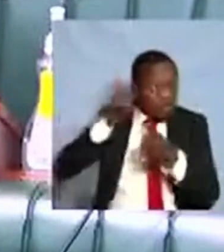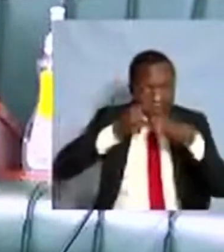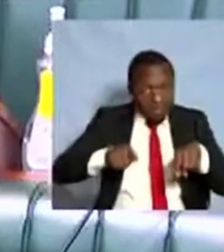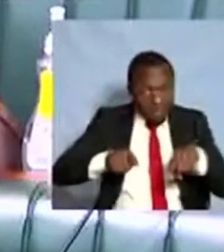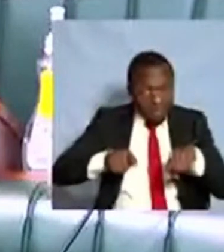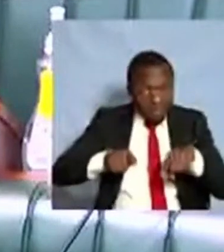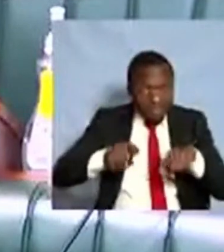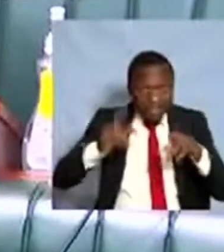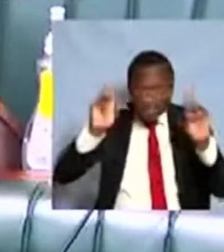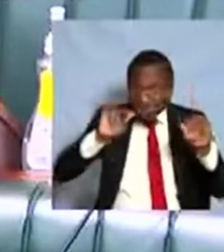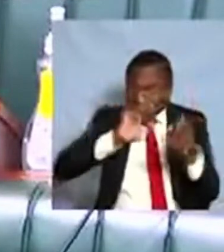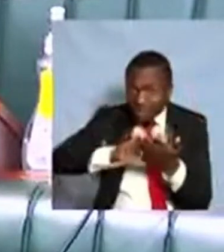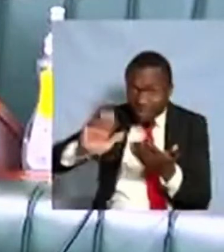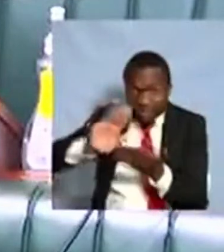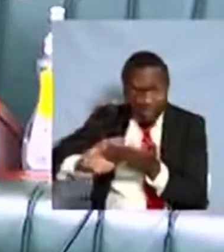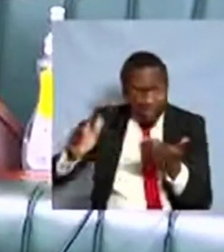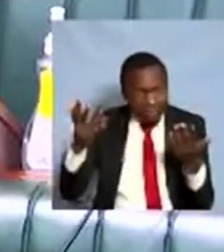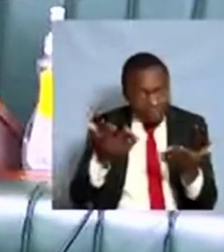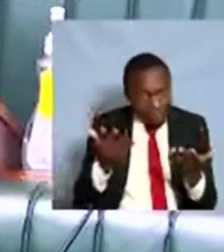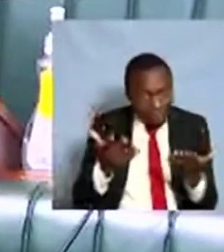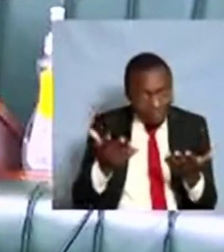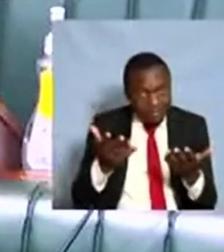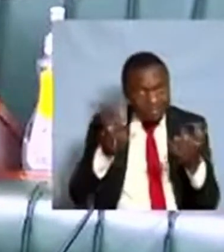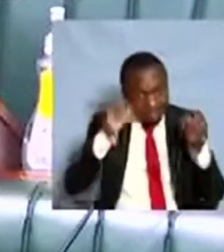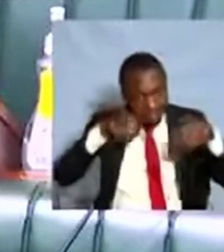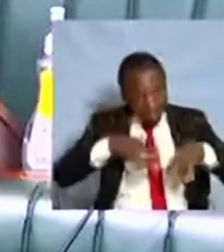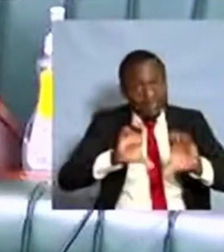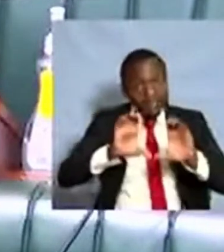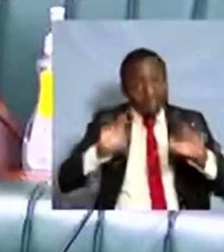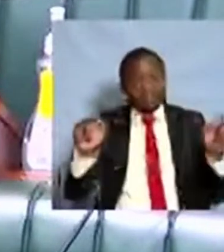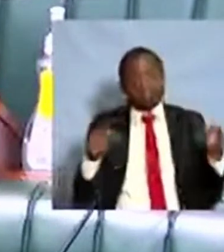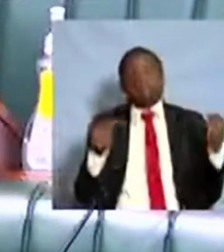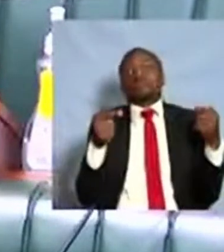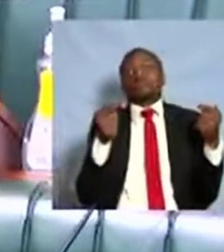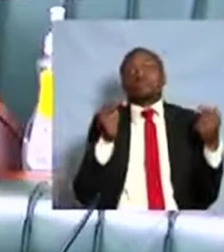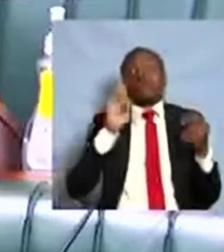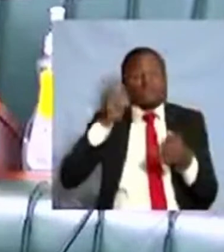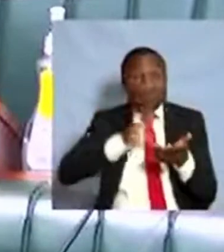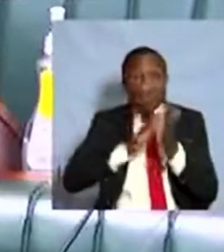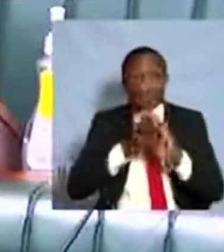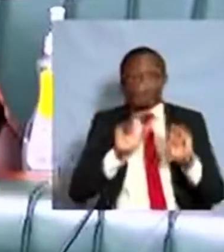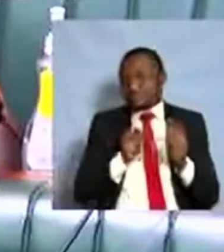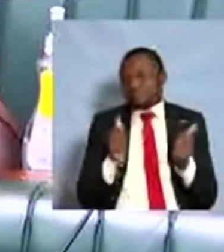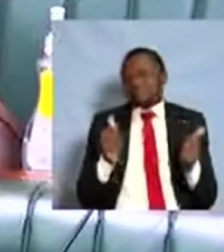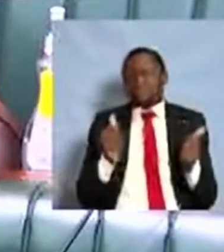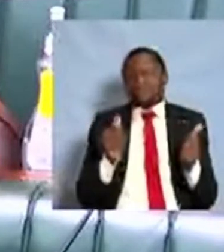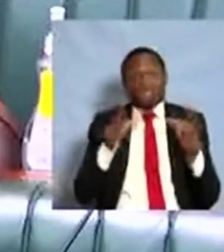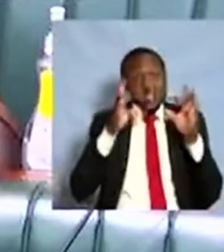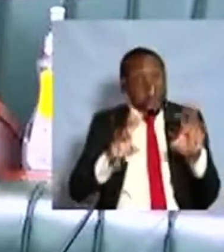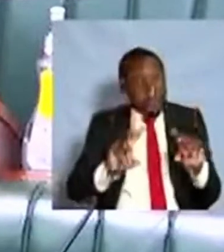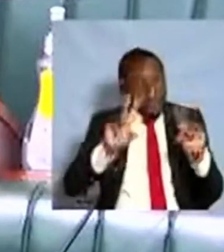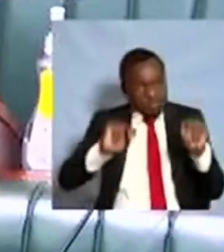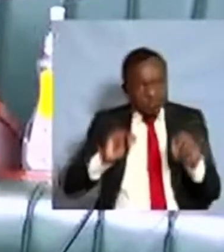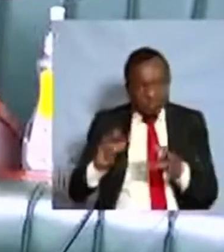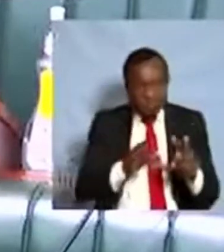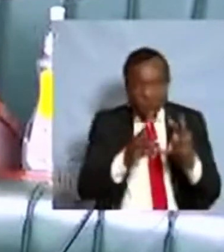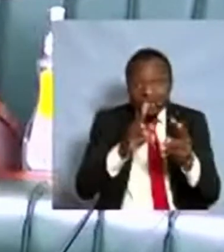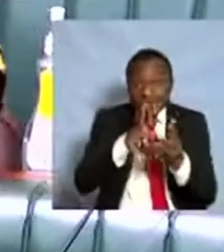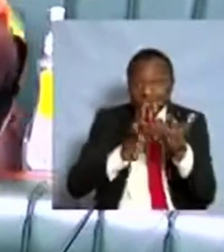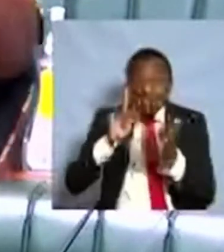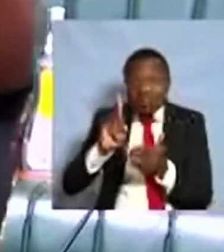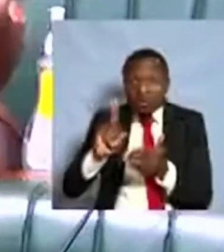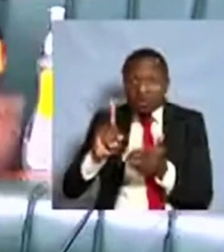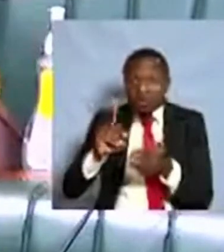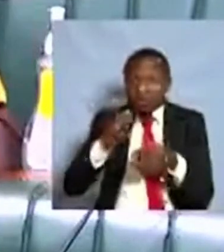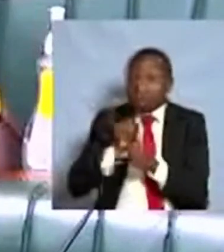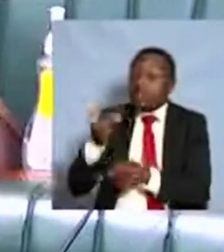of forgiveness in this land. Let's move on as enemies. Then it will be better. There's no way if somebody offended you and you're the